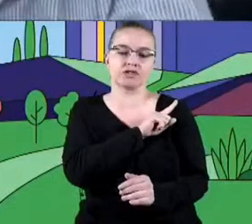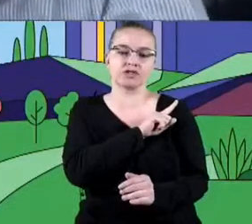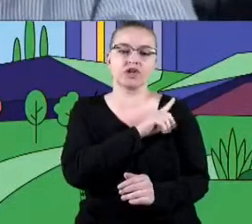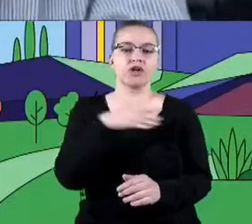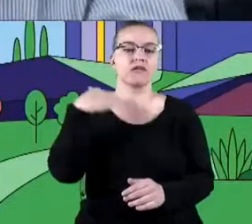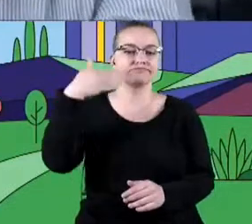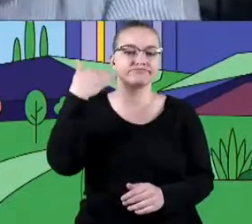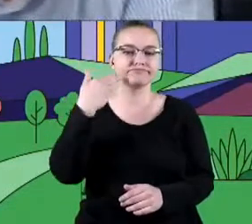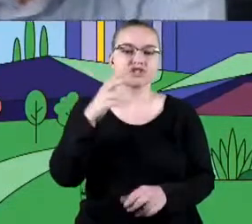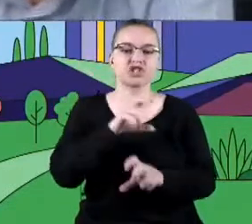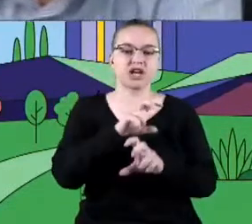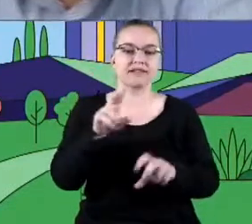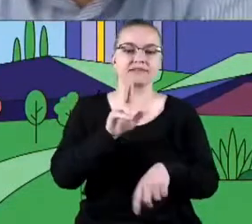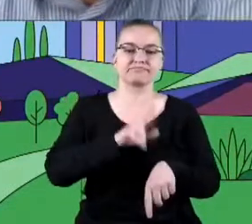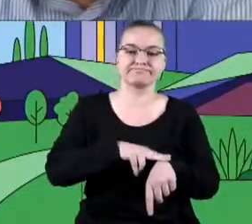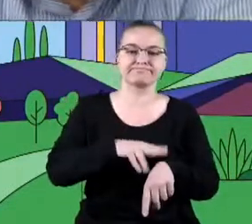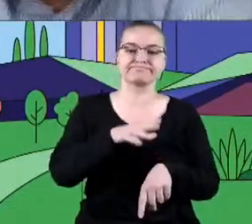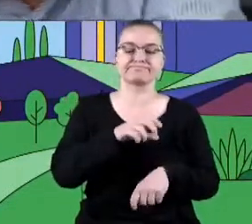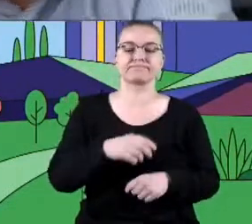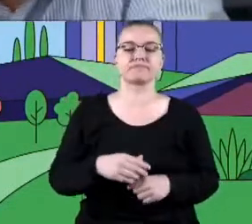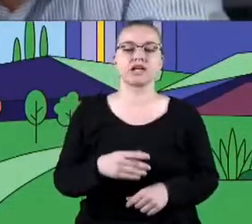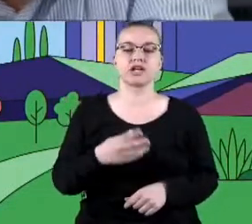Je vais essayer d'être...